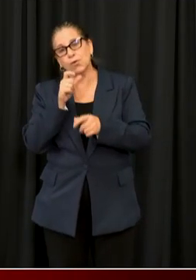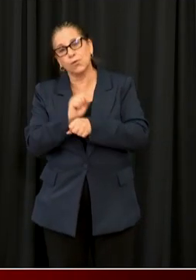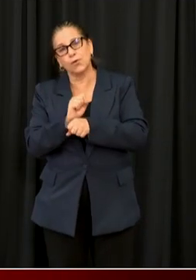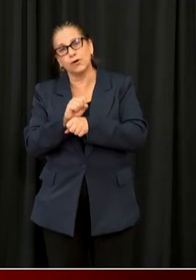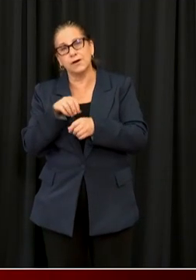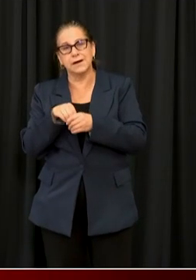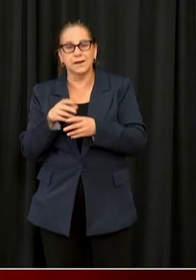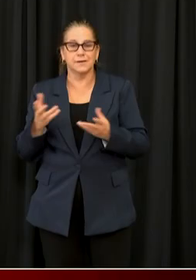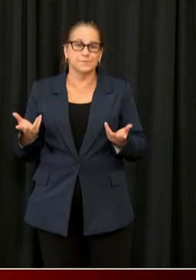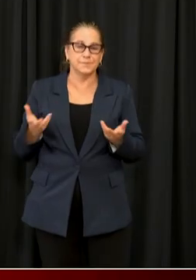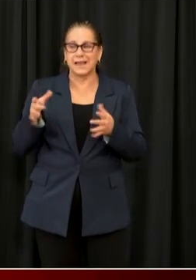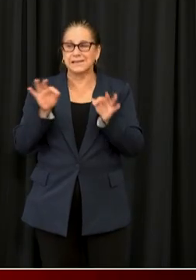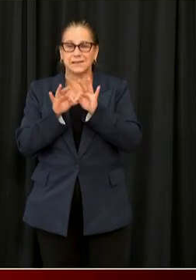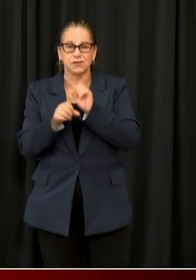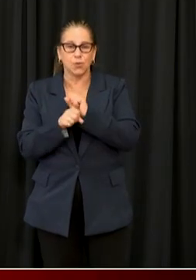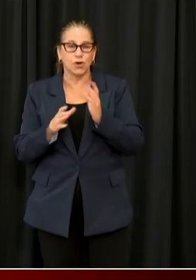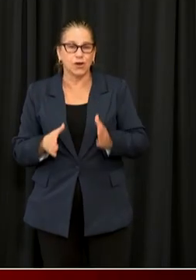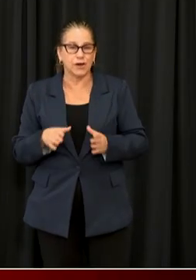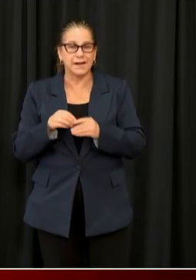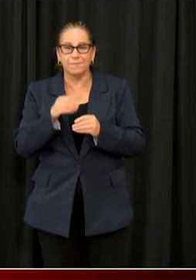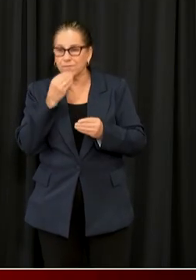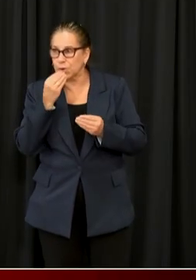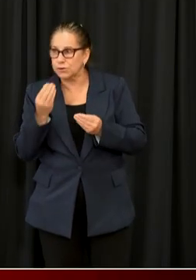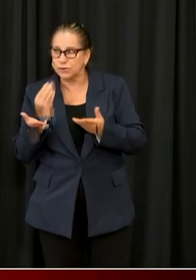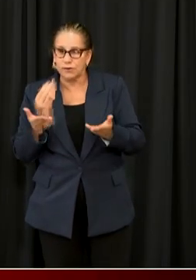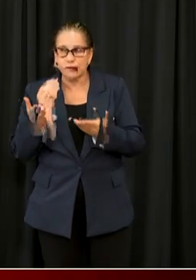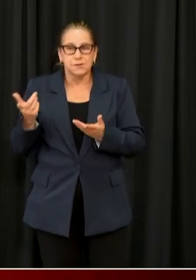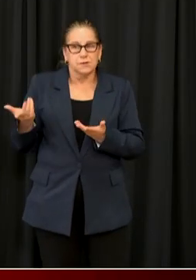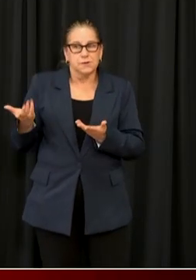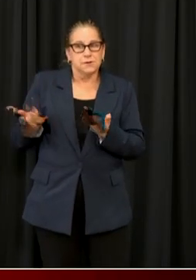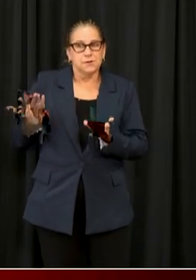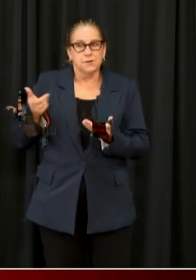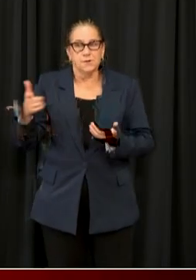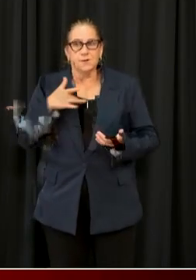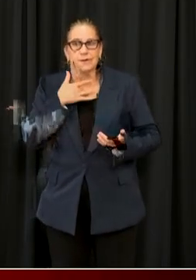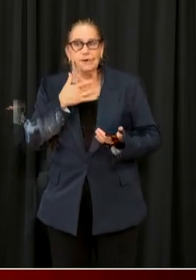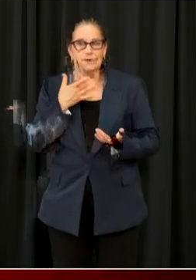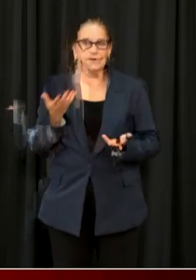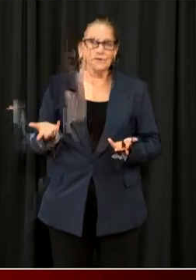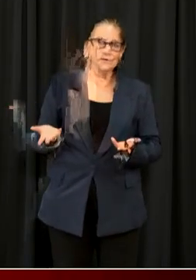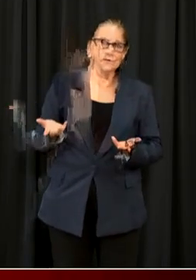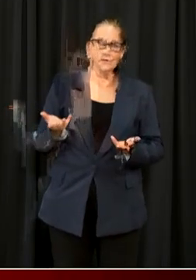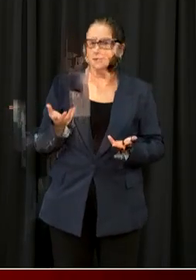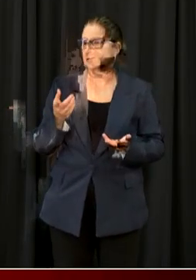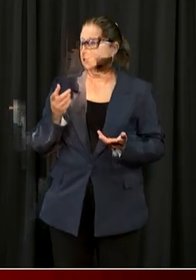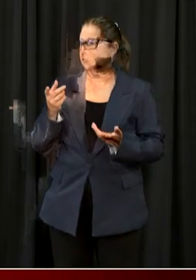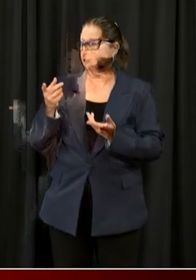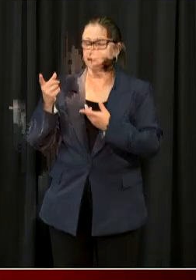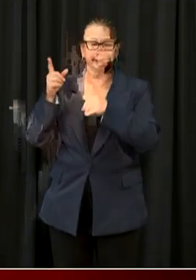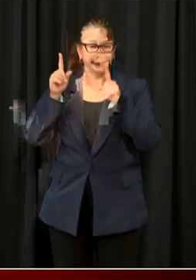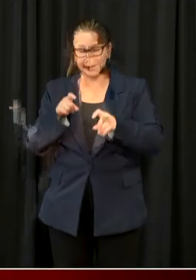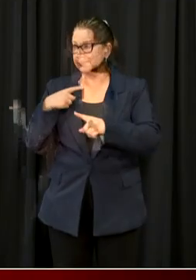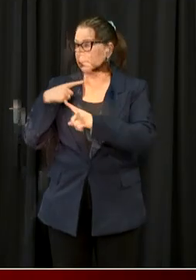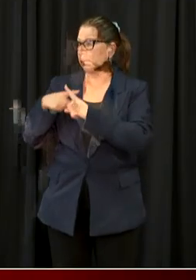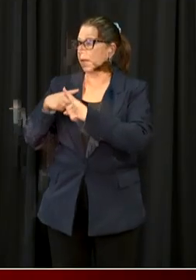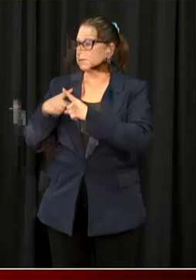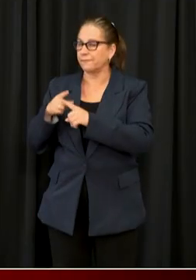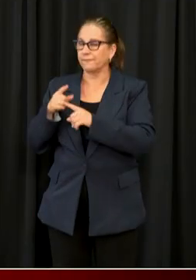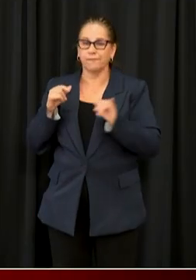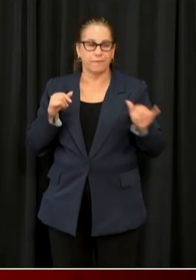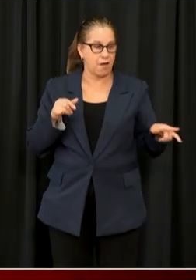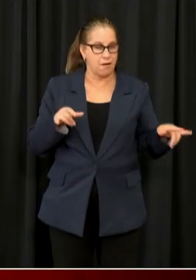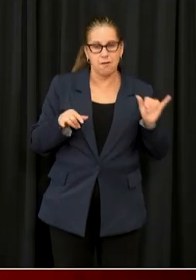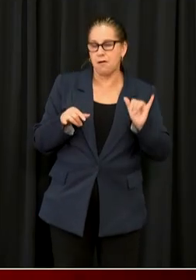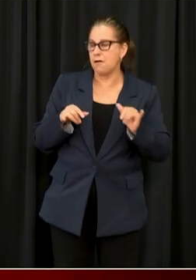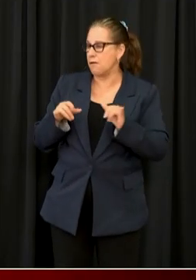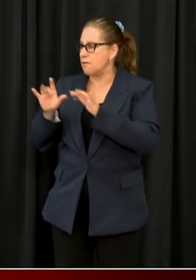our business without disclosing who the positive case is to your close contacts. If you're